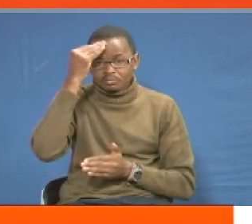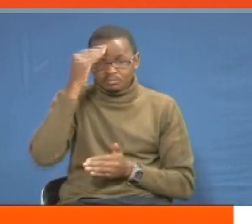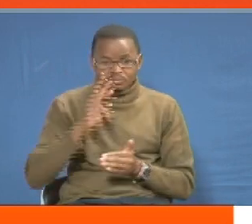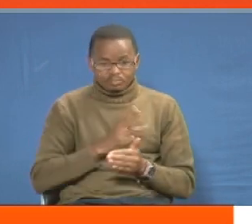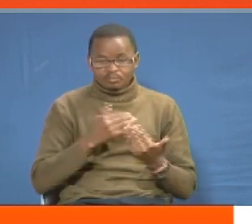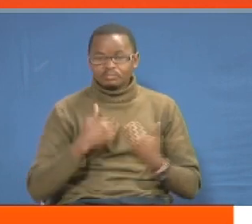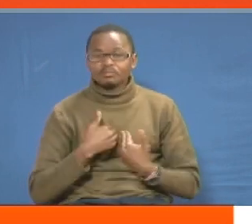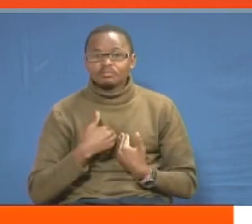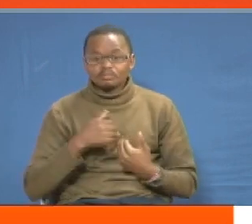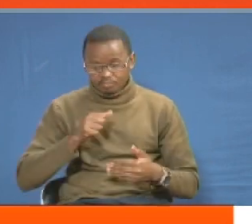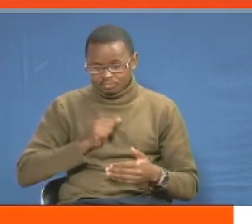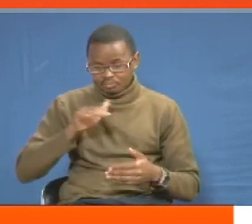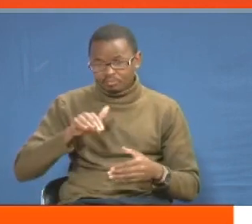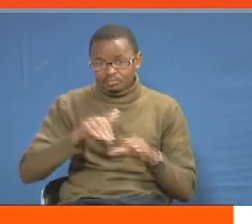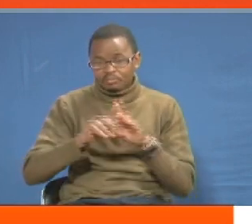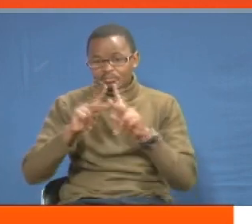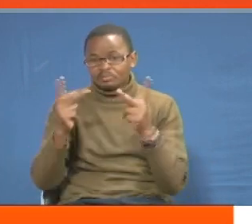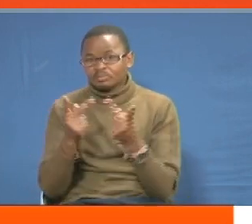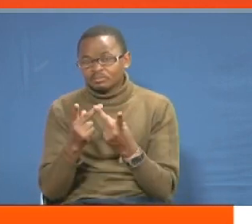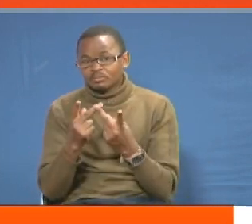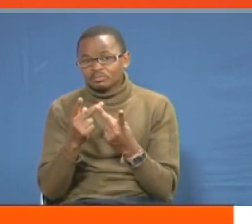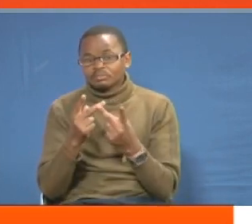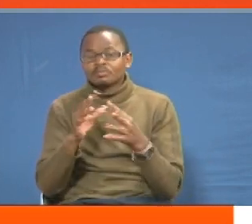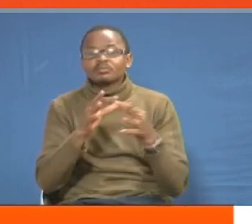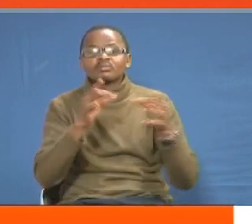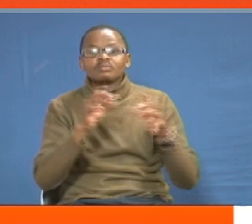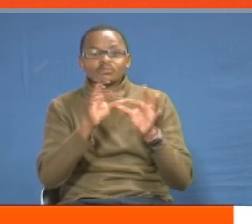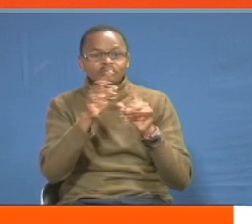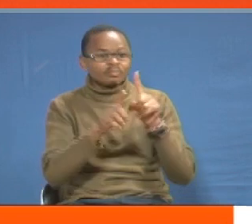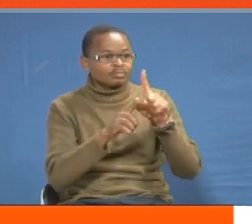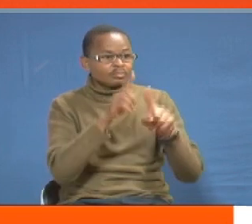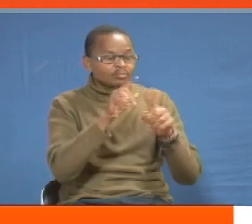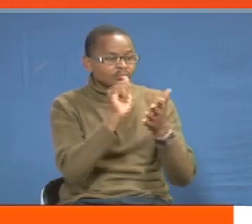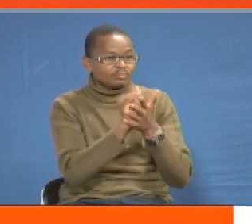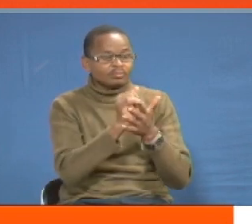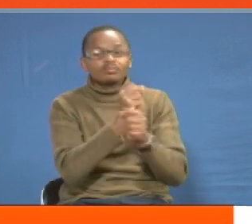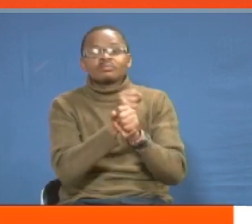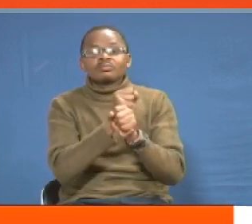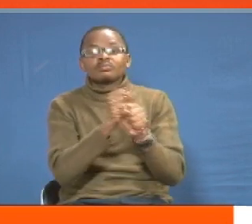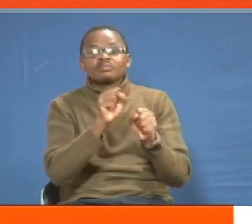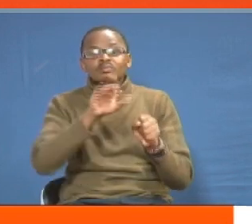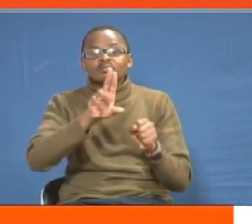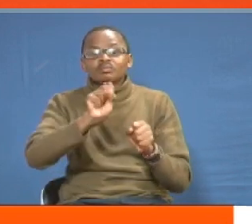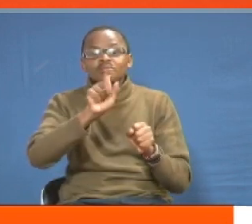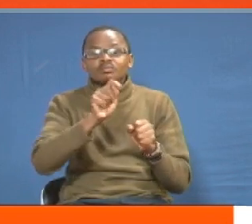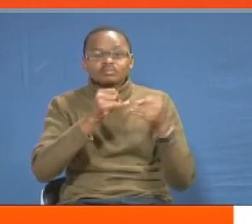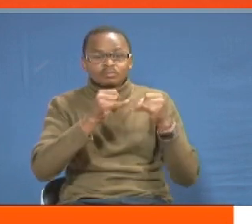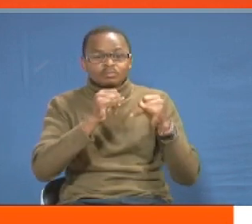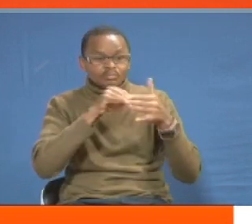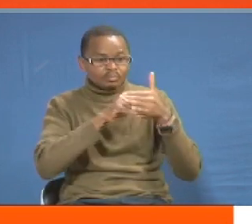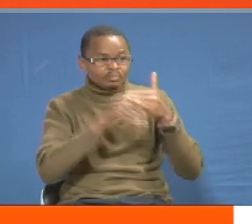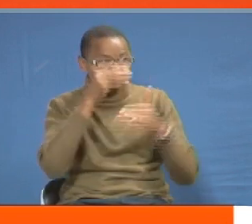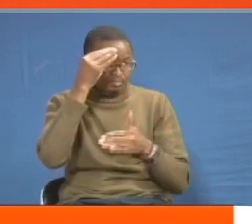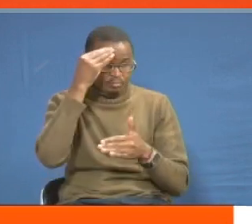education? We still have girls in places where they walk long distances and safe roads just